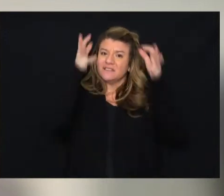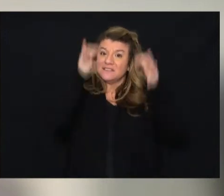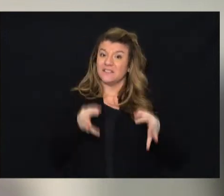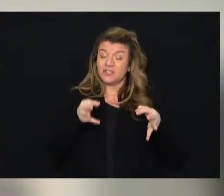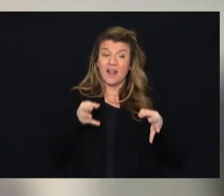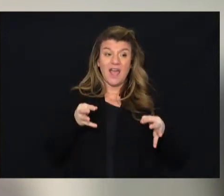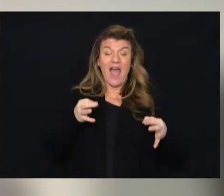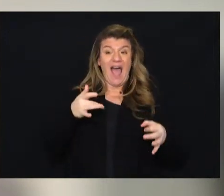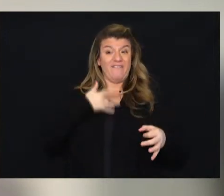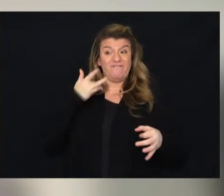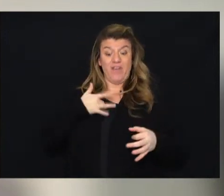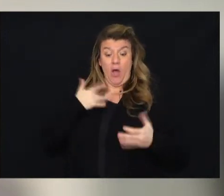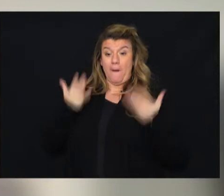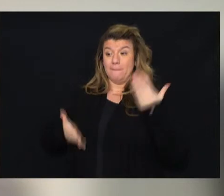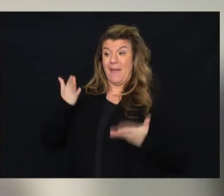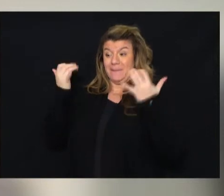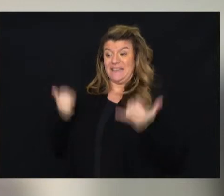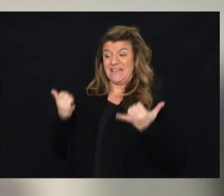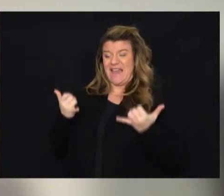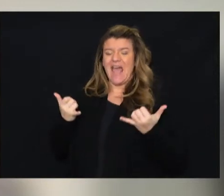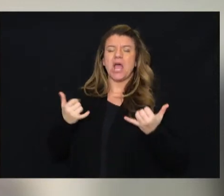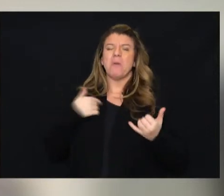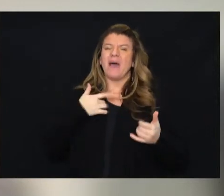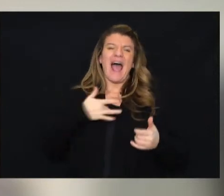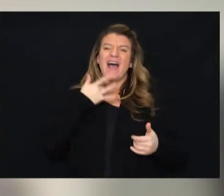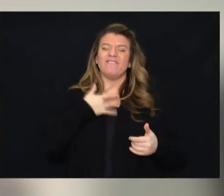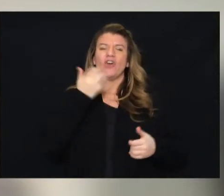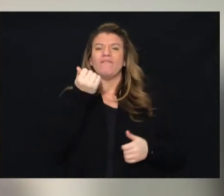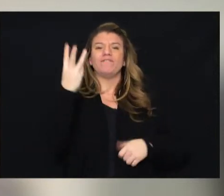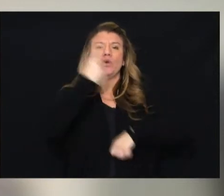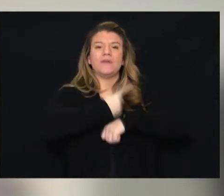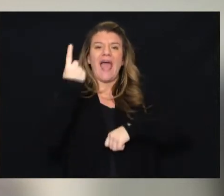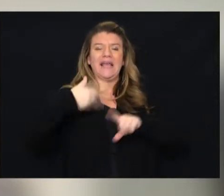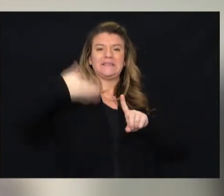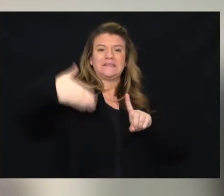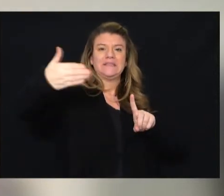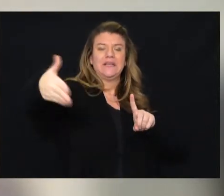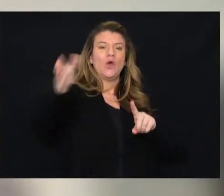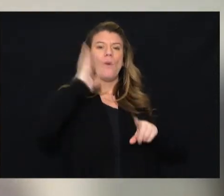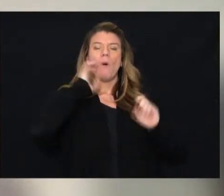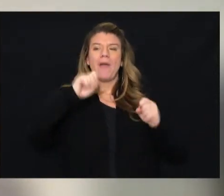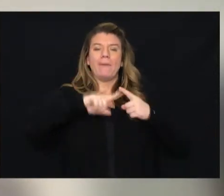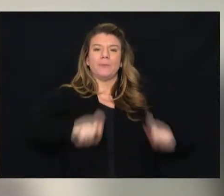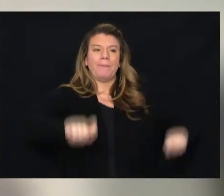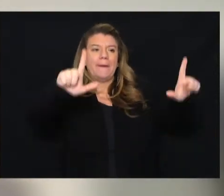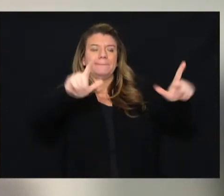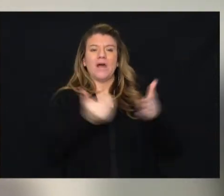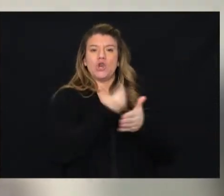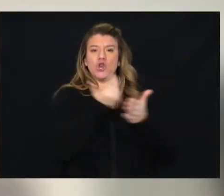might have it today. I suspect that will be here in the next couple of days, that we'll be able to push out to map with some changes